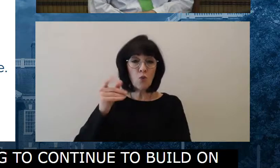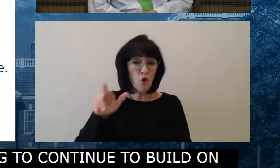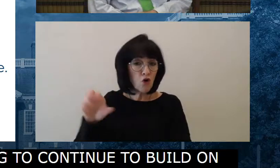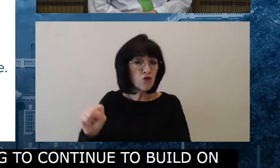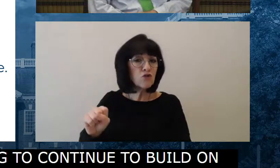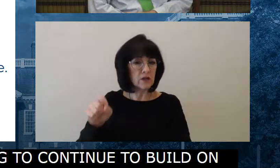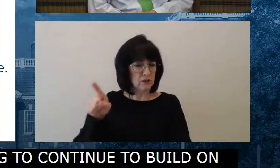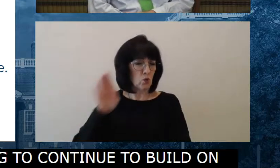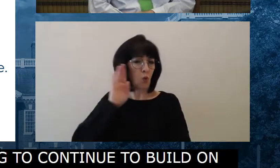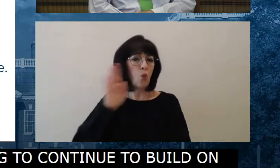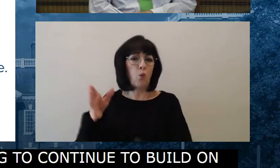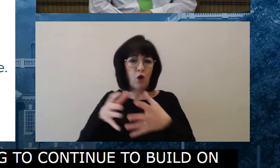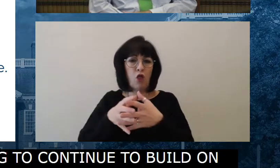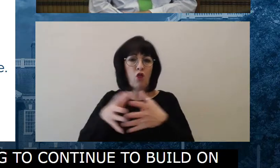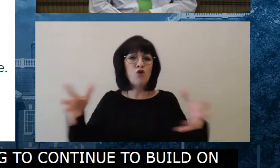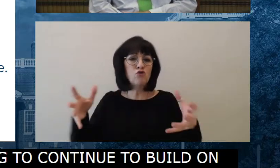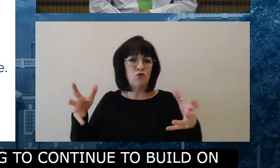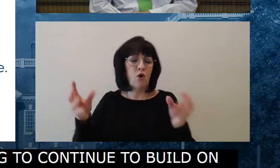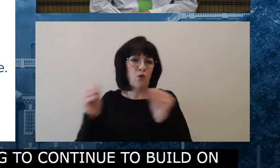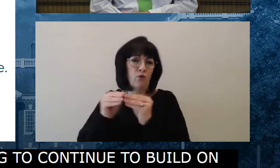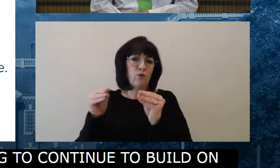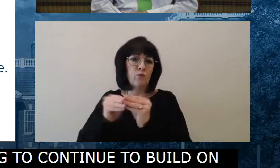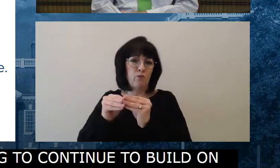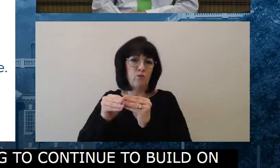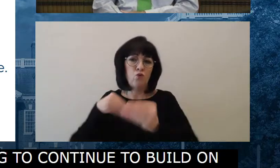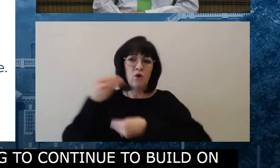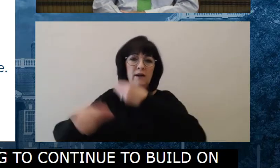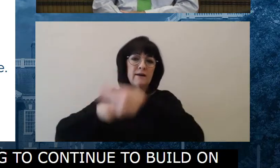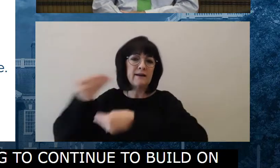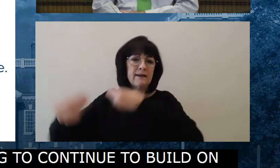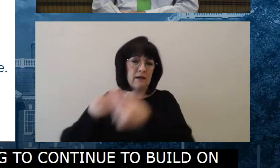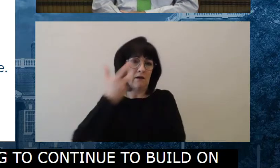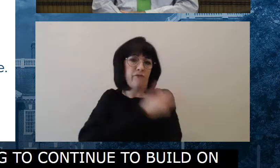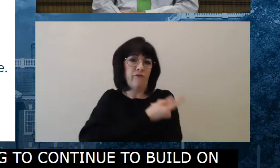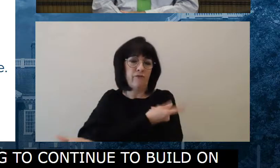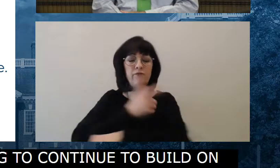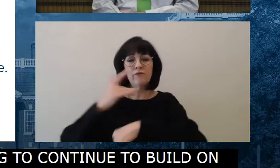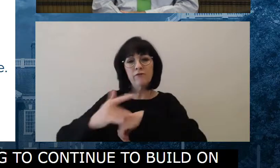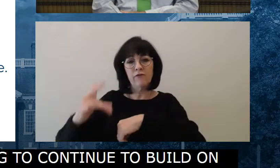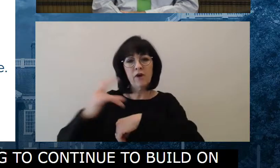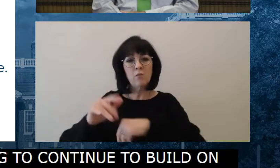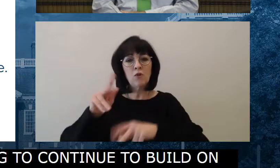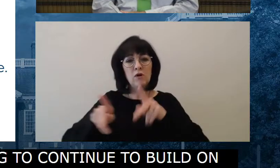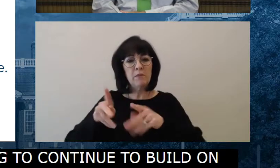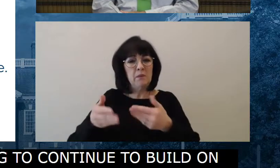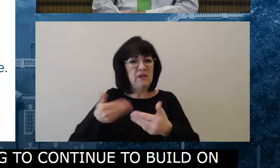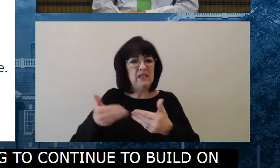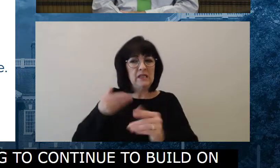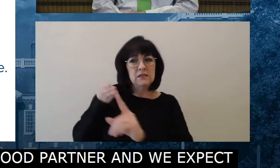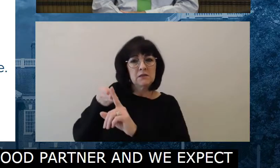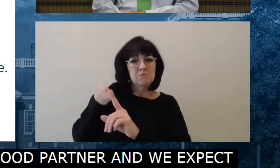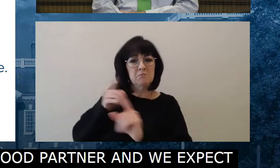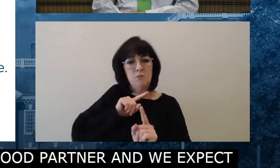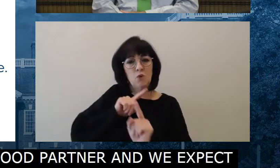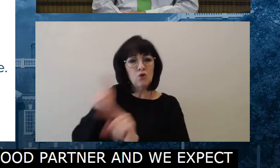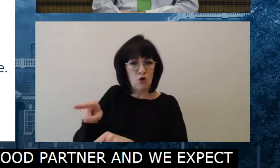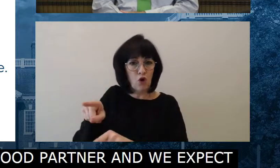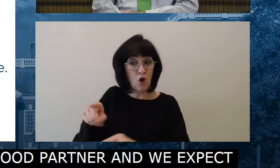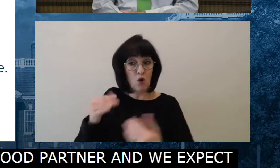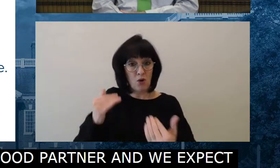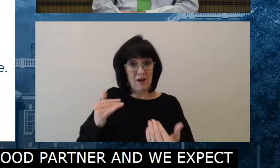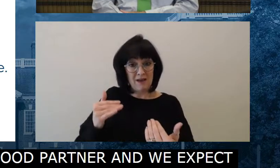grow with our medical providers and hospitals, particularly now in these weeks as we open it up to 16